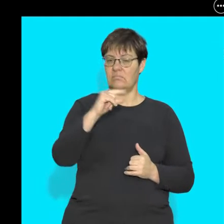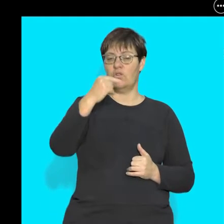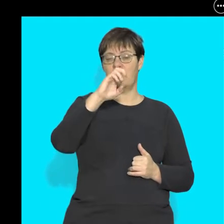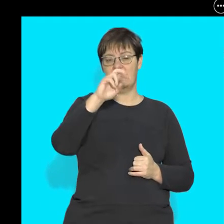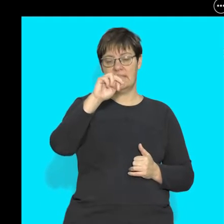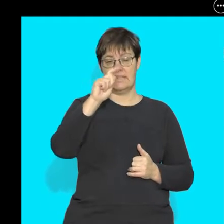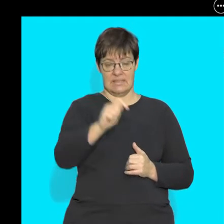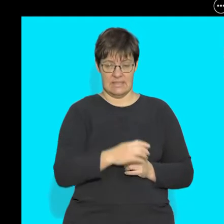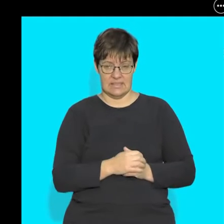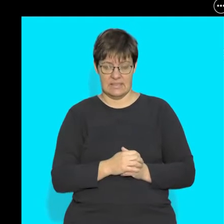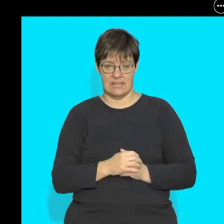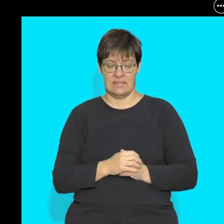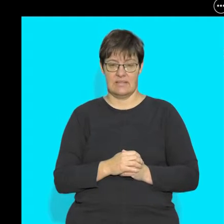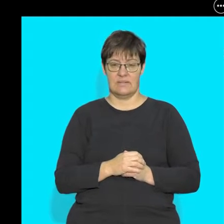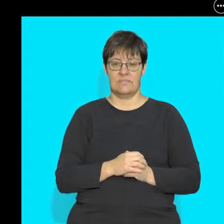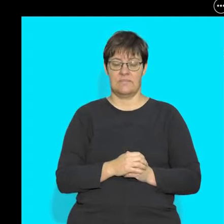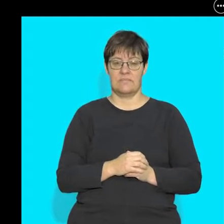gradient.